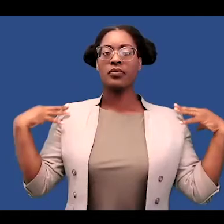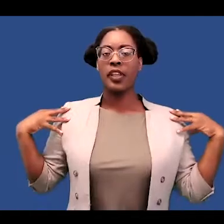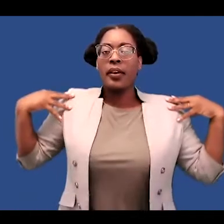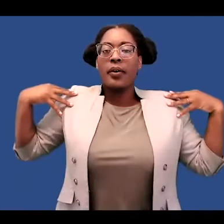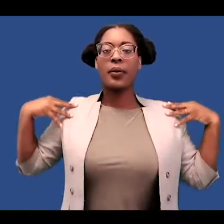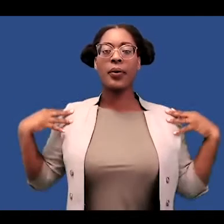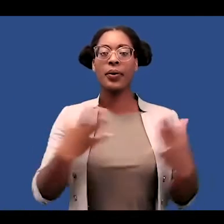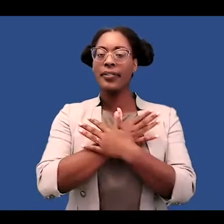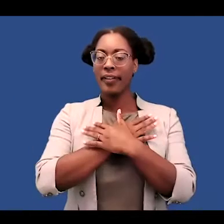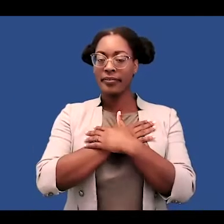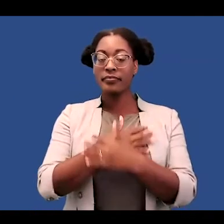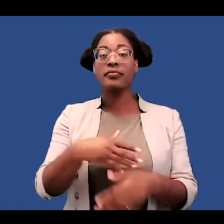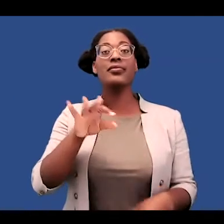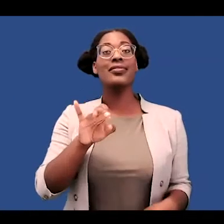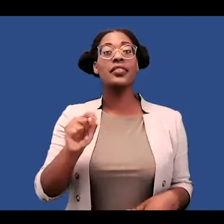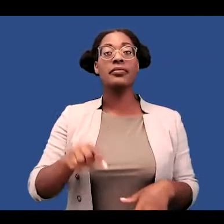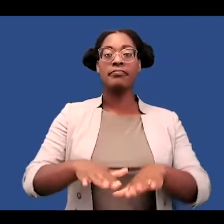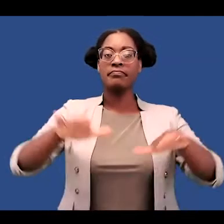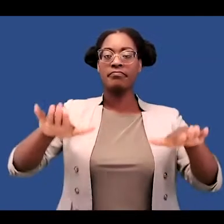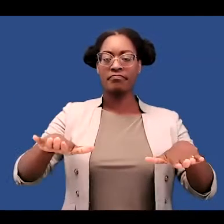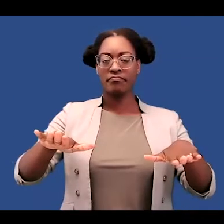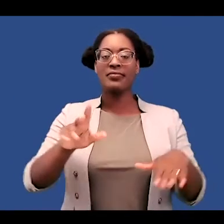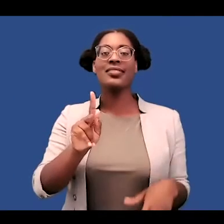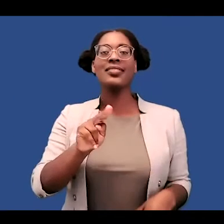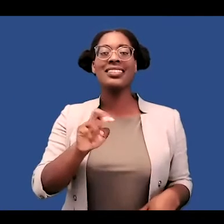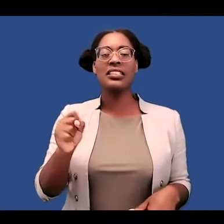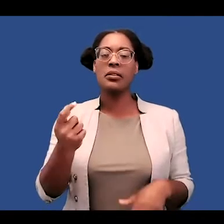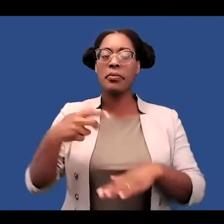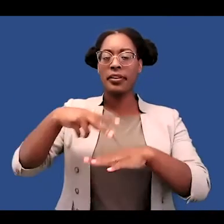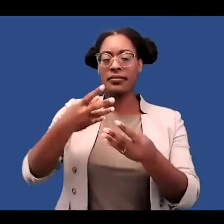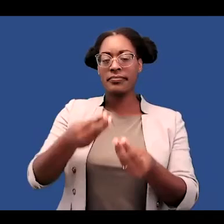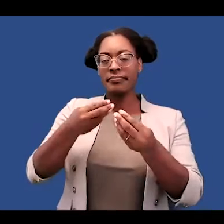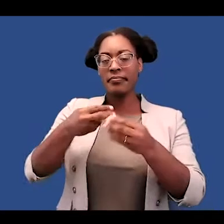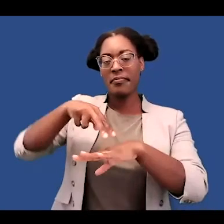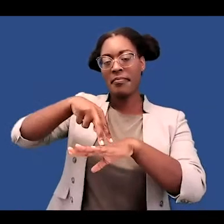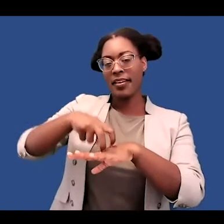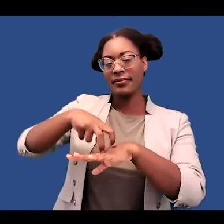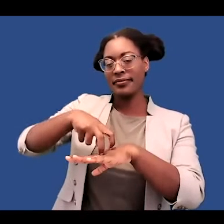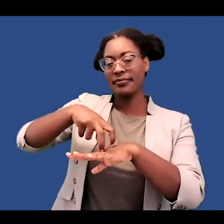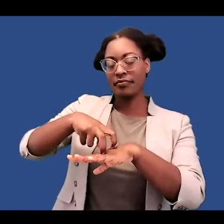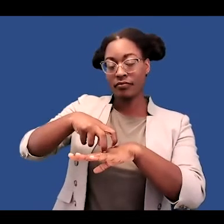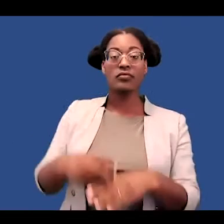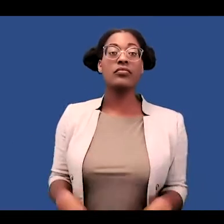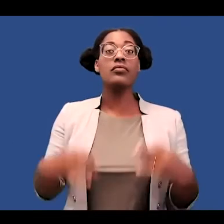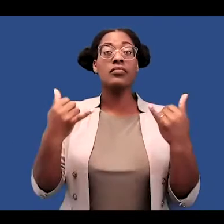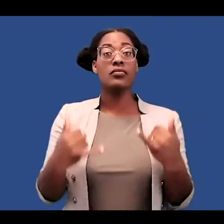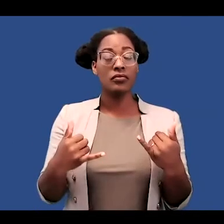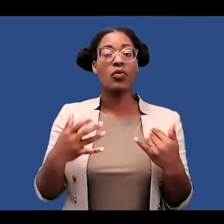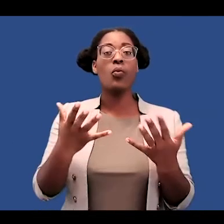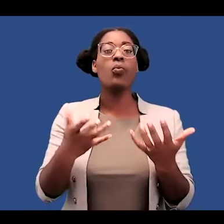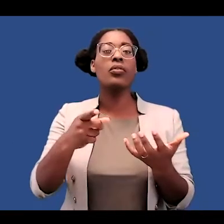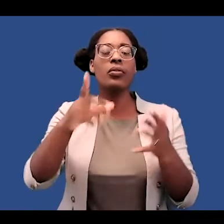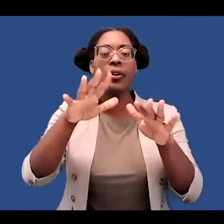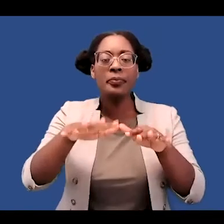apart about hip distance, keeping a slight bend in your knees. Placing both hands on your hip, I want you to take